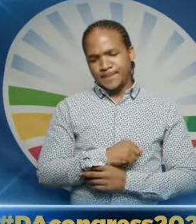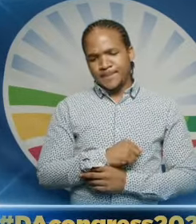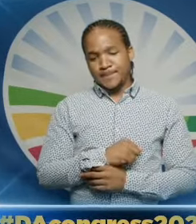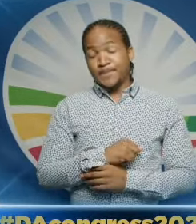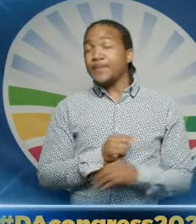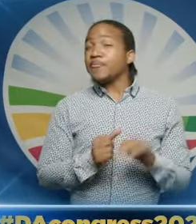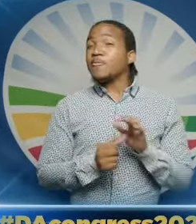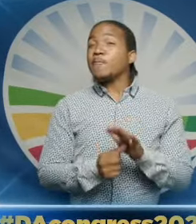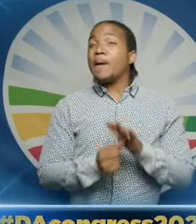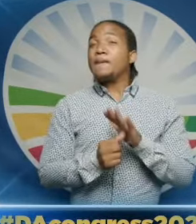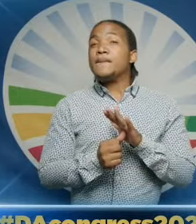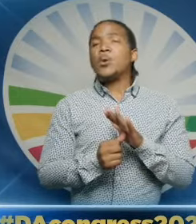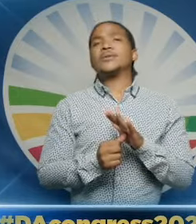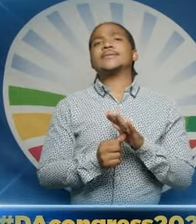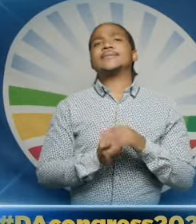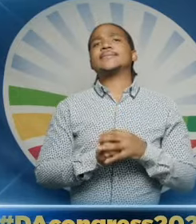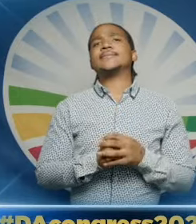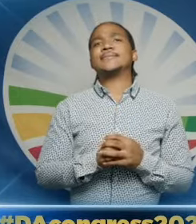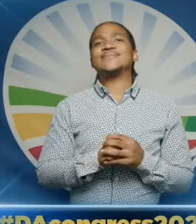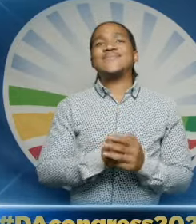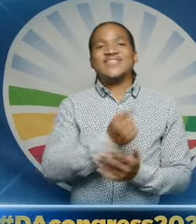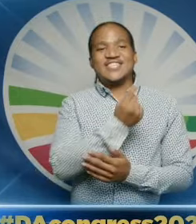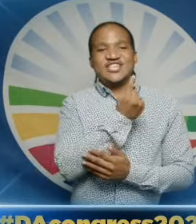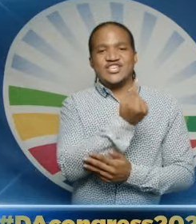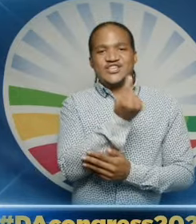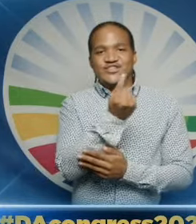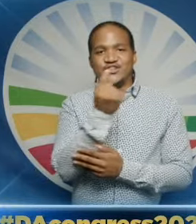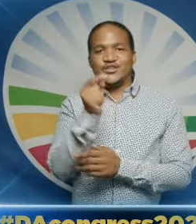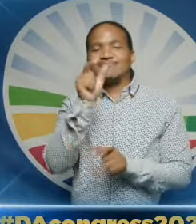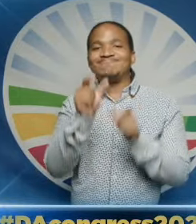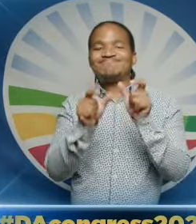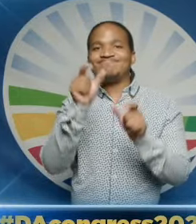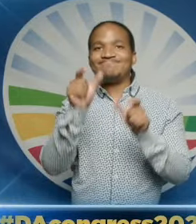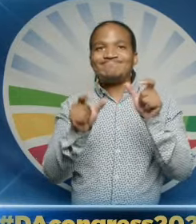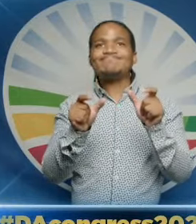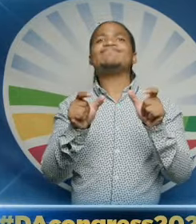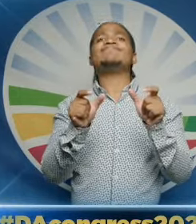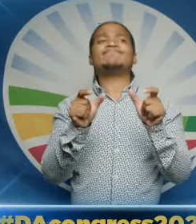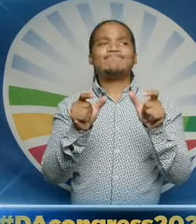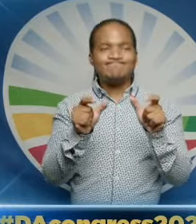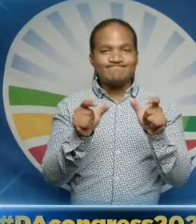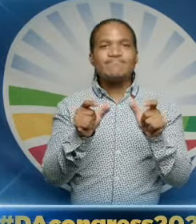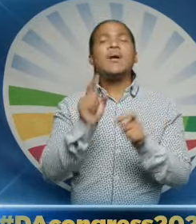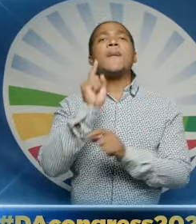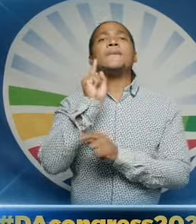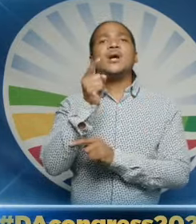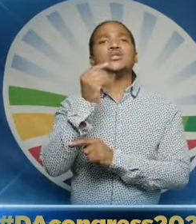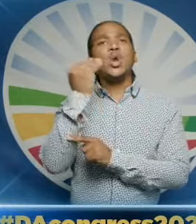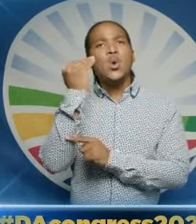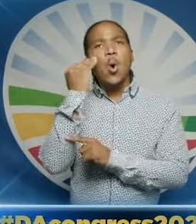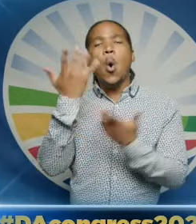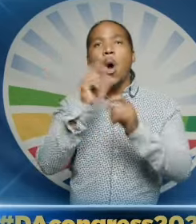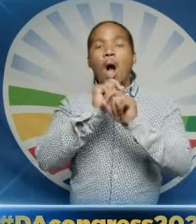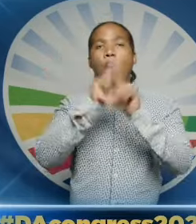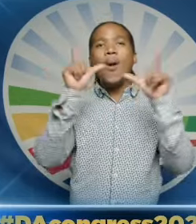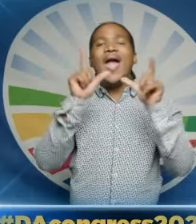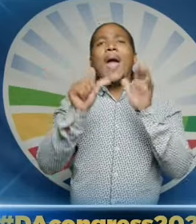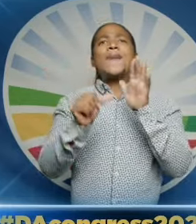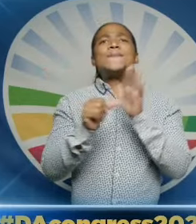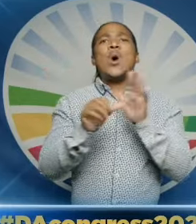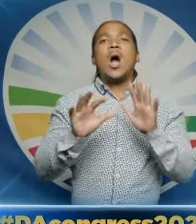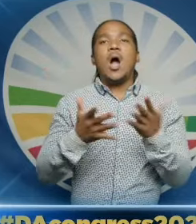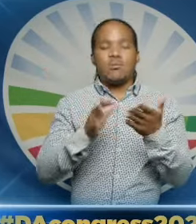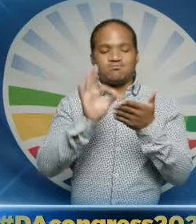important, Nestle, is that every single person aware of how important these elections are,